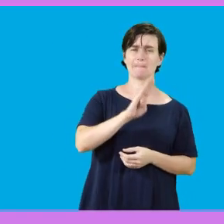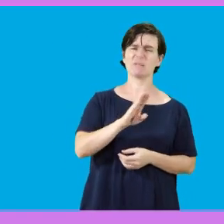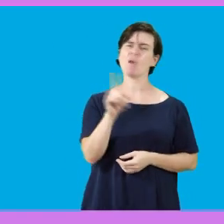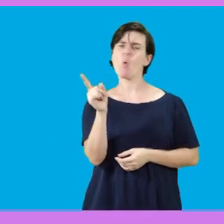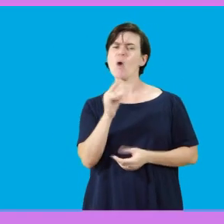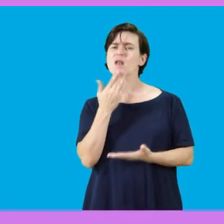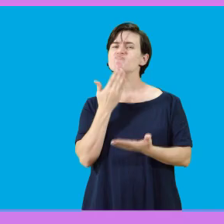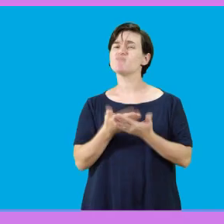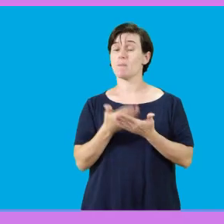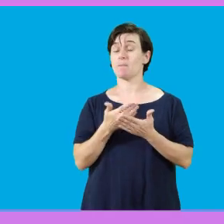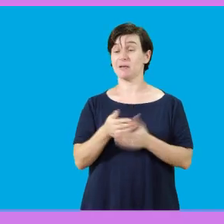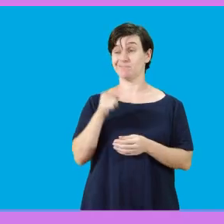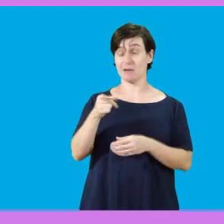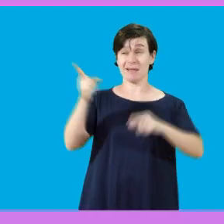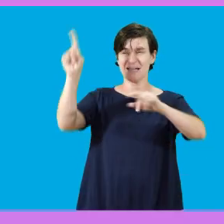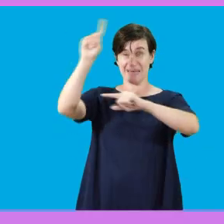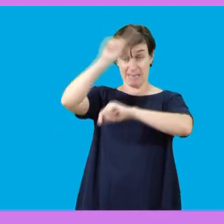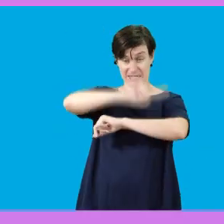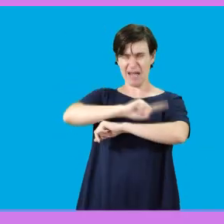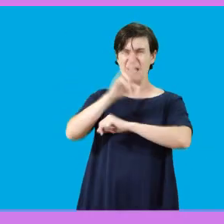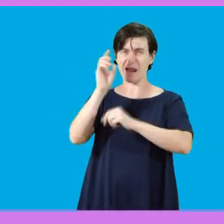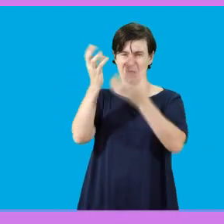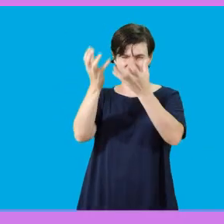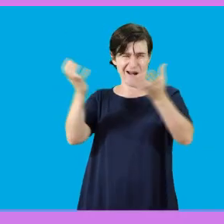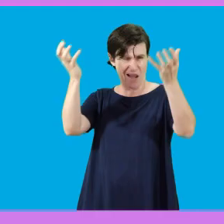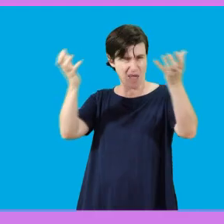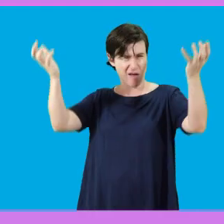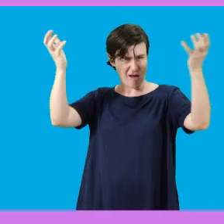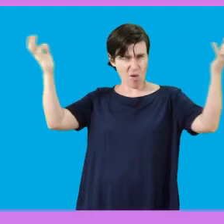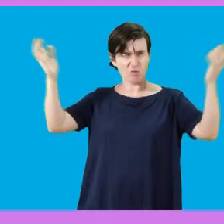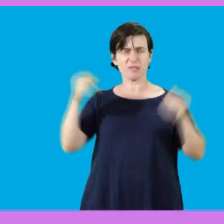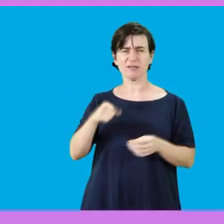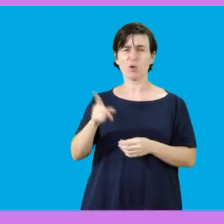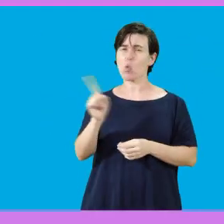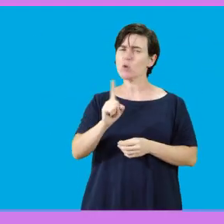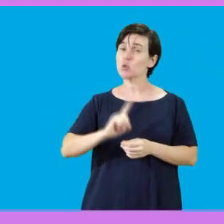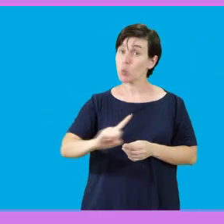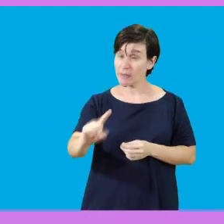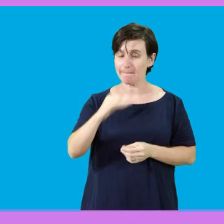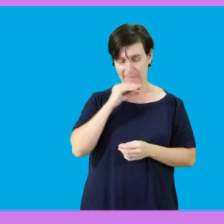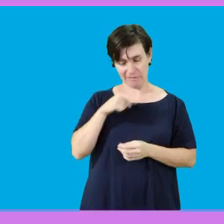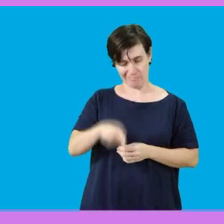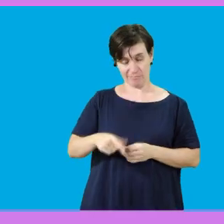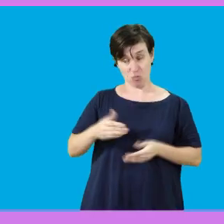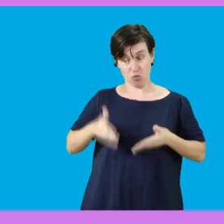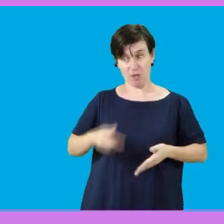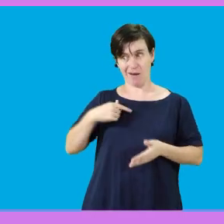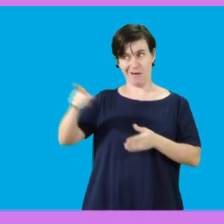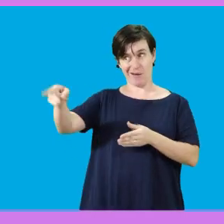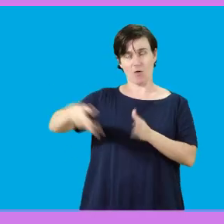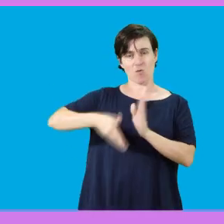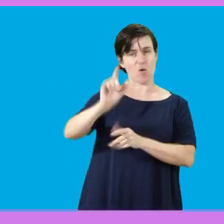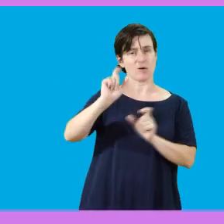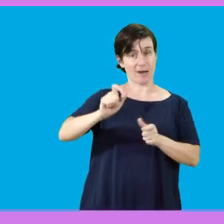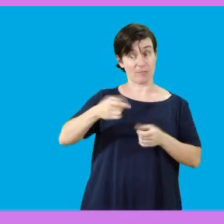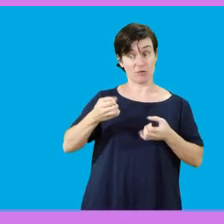B says, what is the probability of a day being partly cloudy in the week? Which week? This is the week that we are